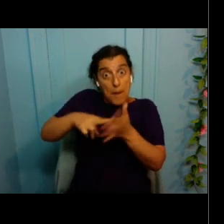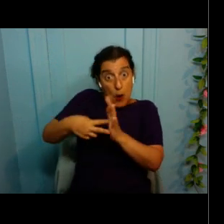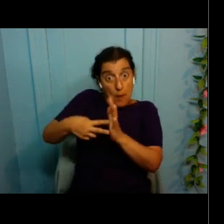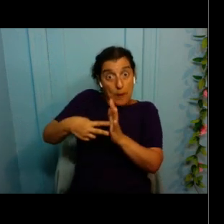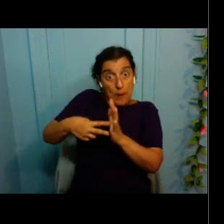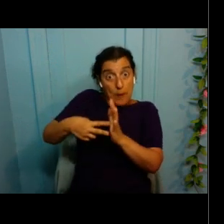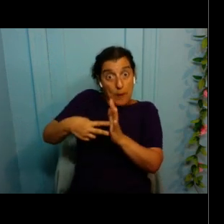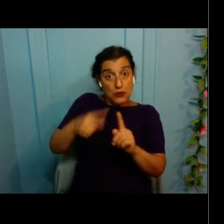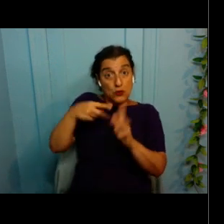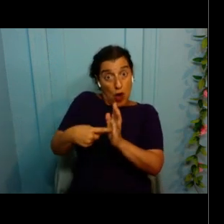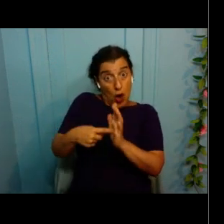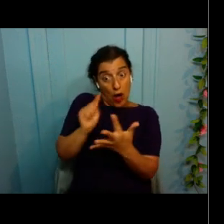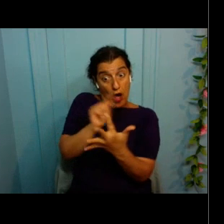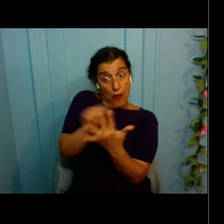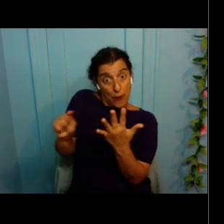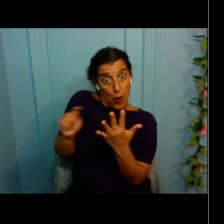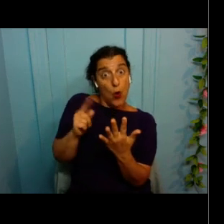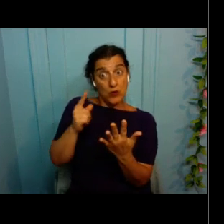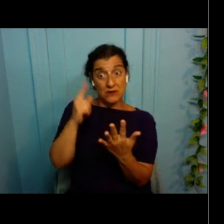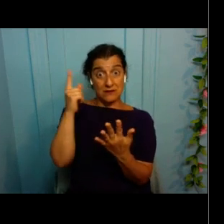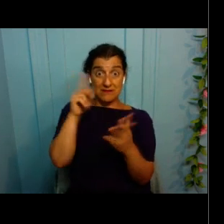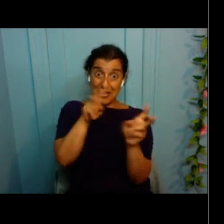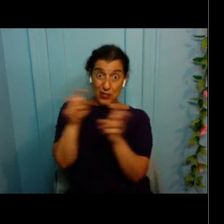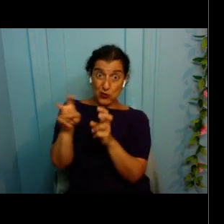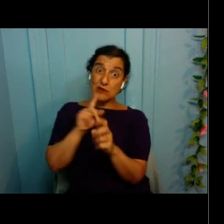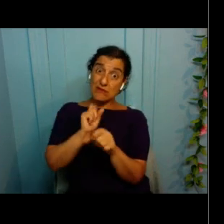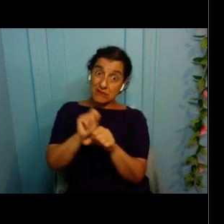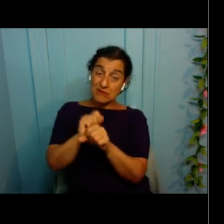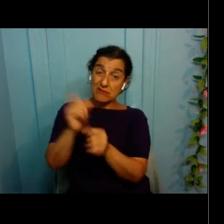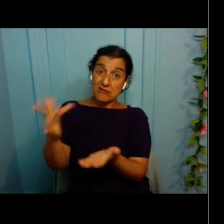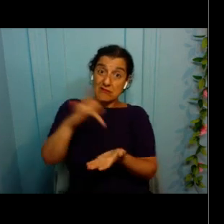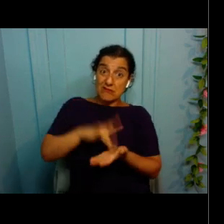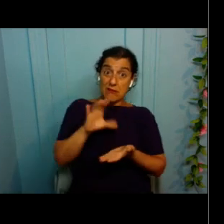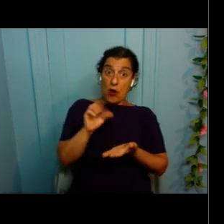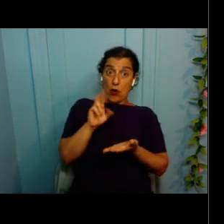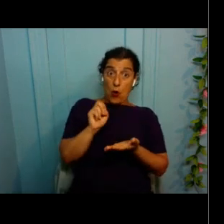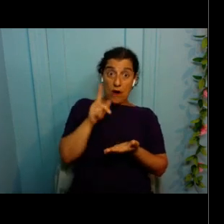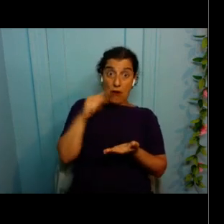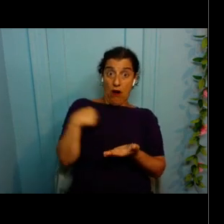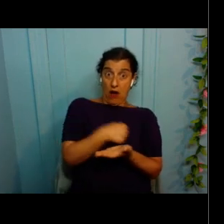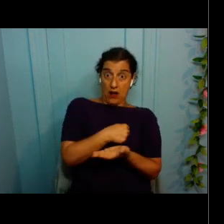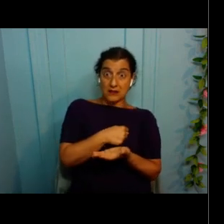and making sure that we're sort of matching our values with our assessments.